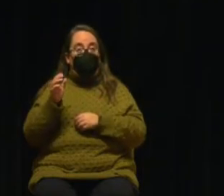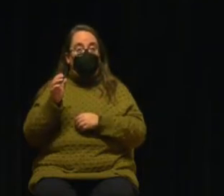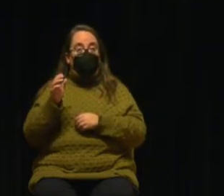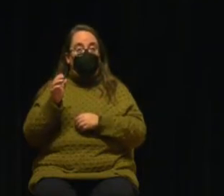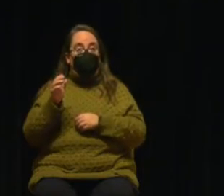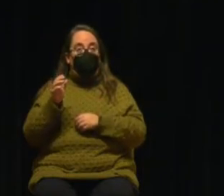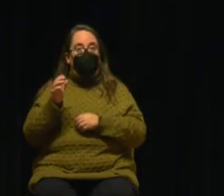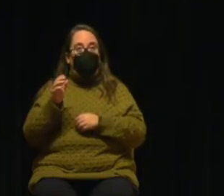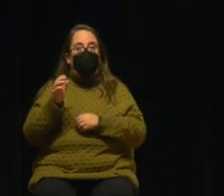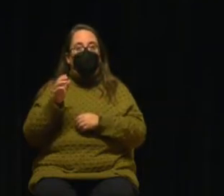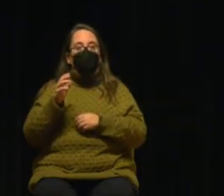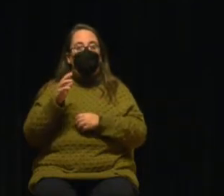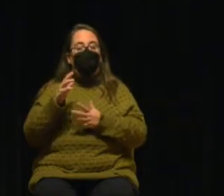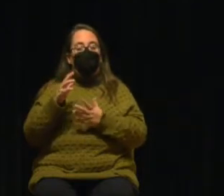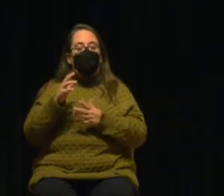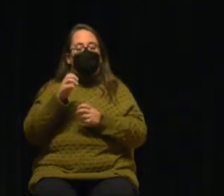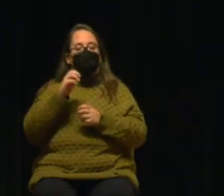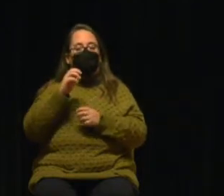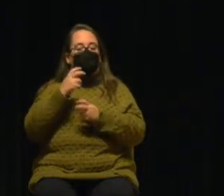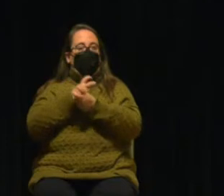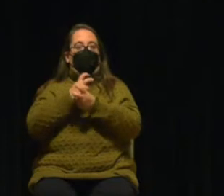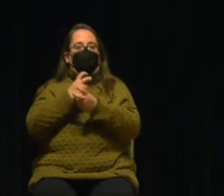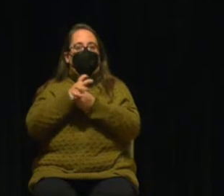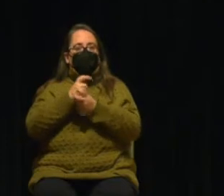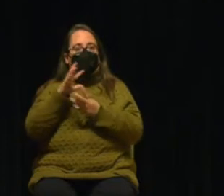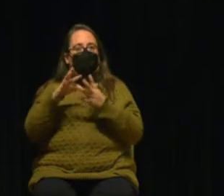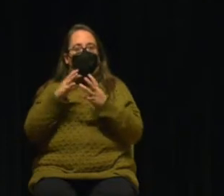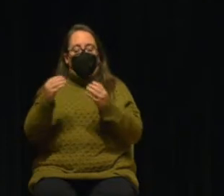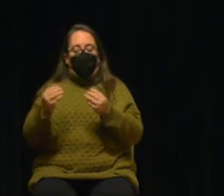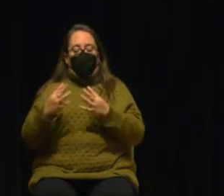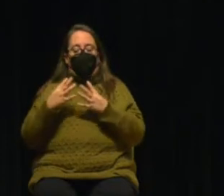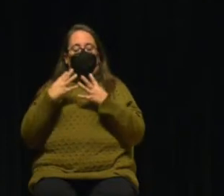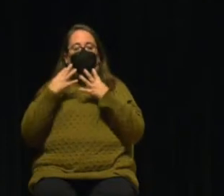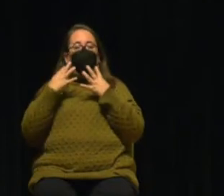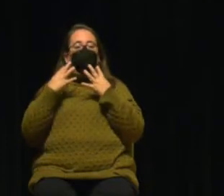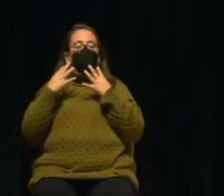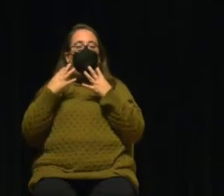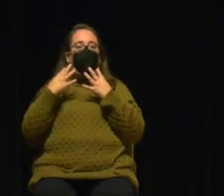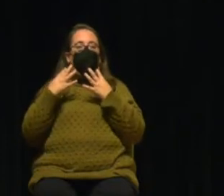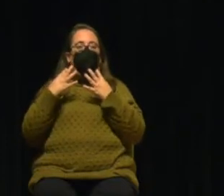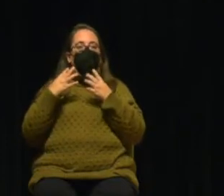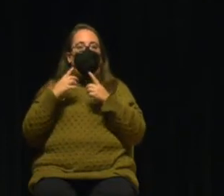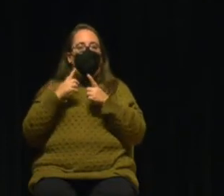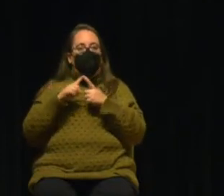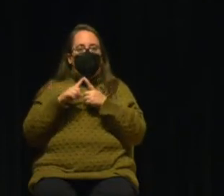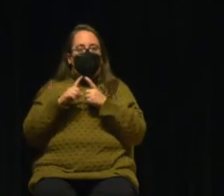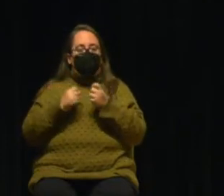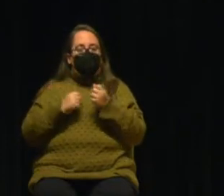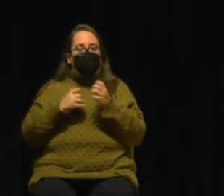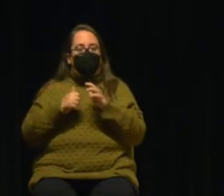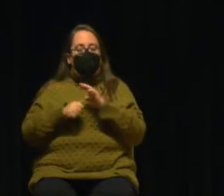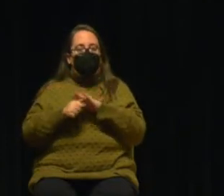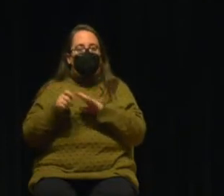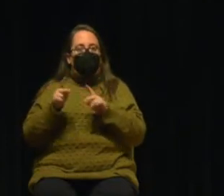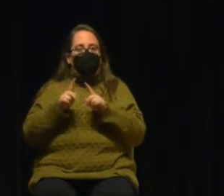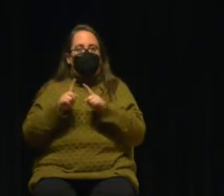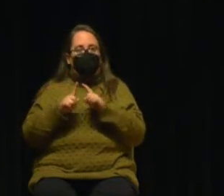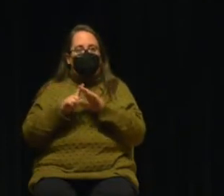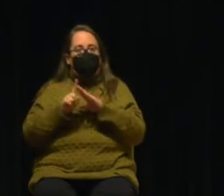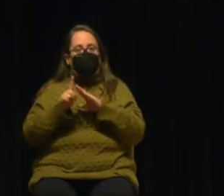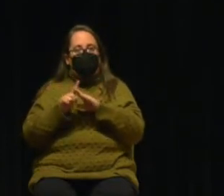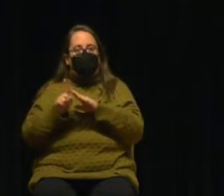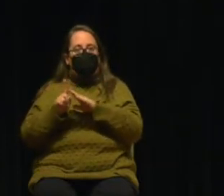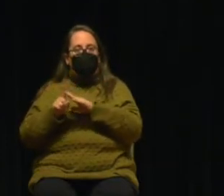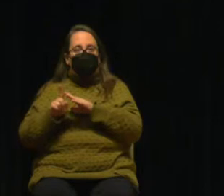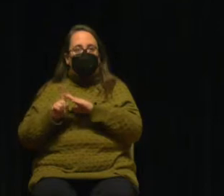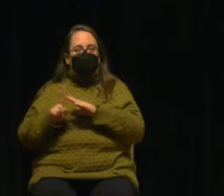with noxious smoke that was intended to drive any hidden fugitive slaves from their secret